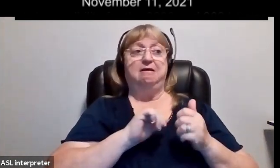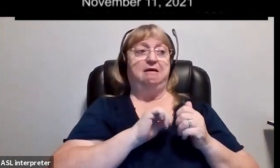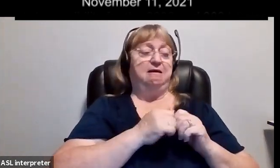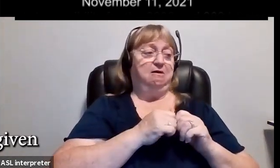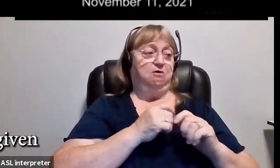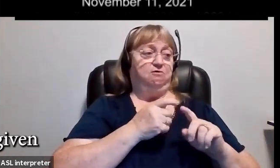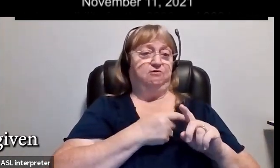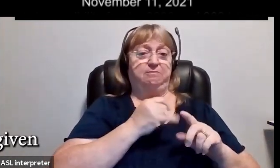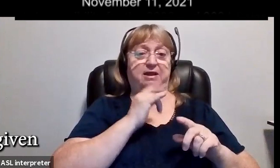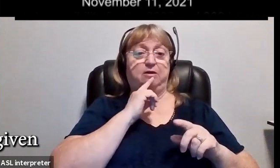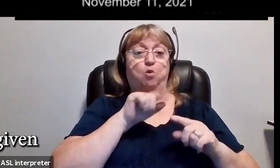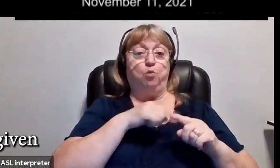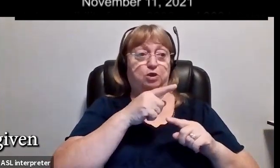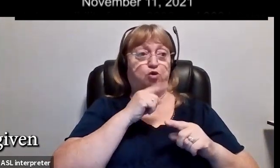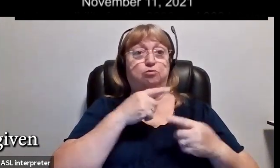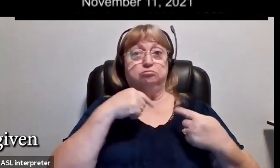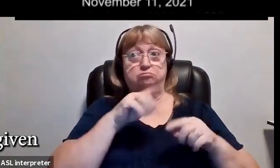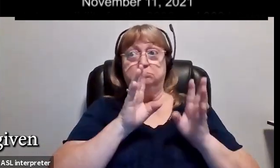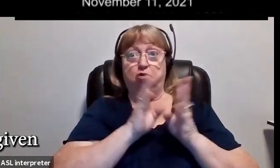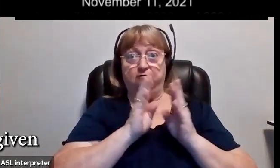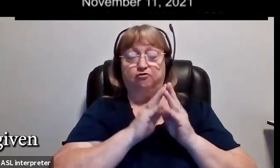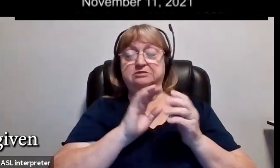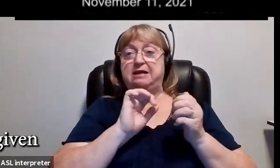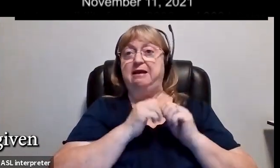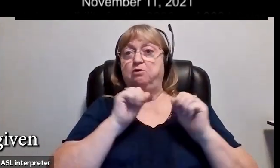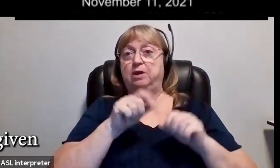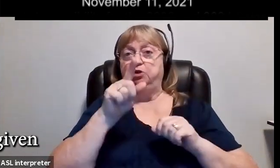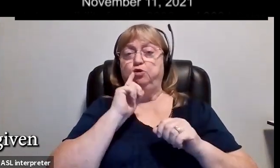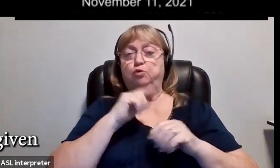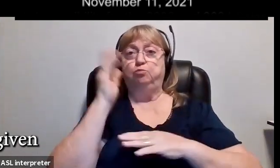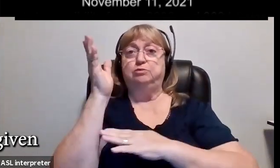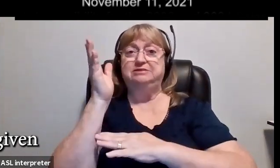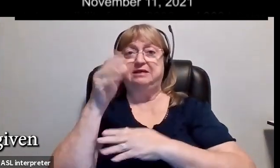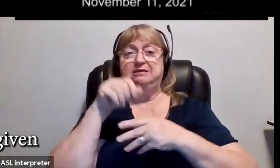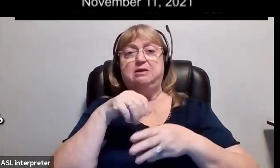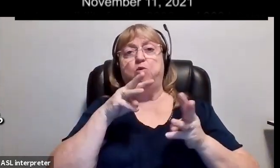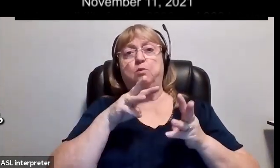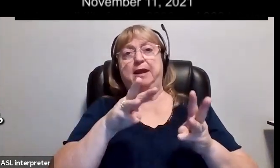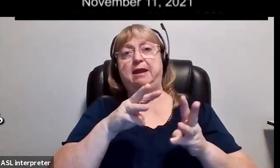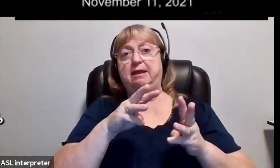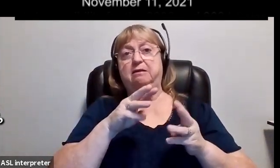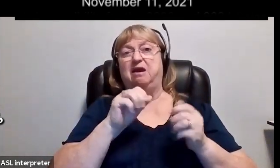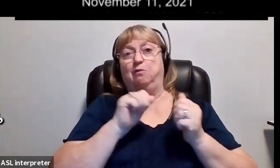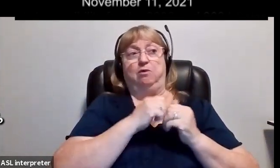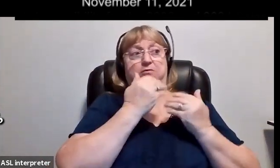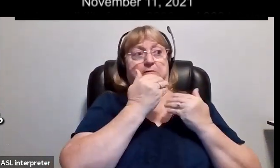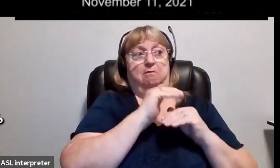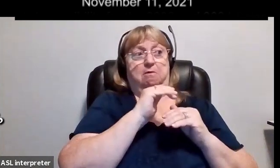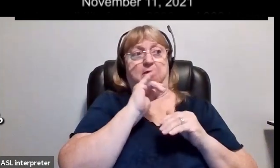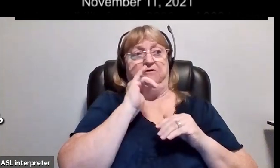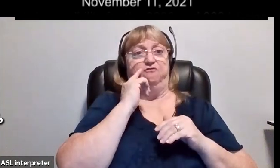making when you're at a conference, how can you present in a way, even given the constraints of the